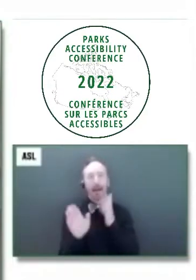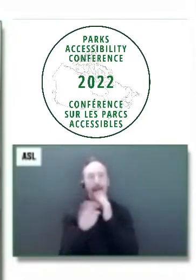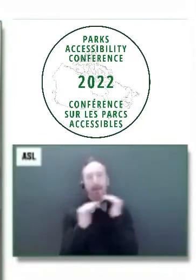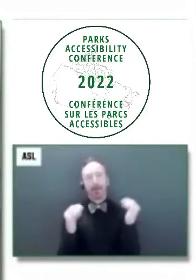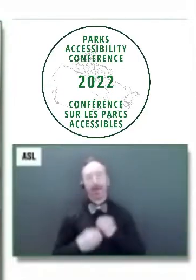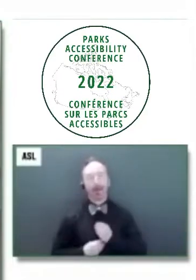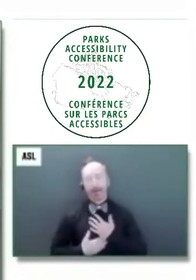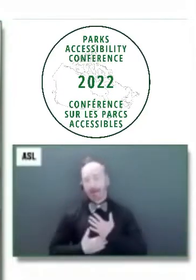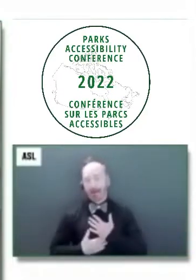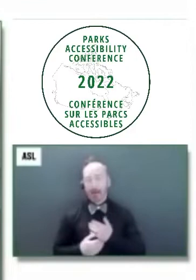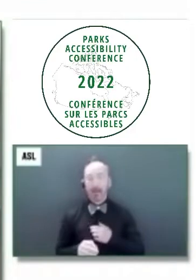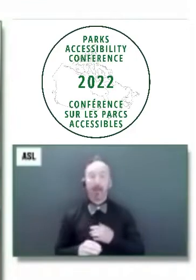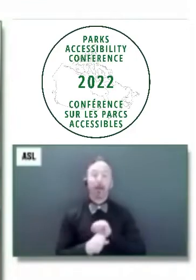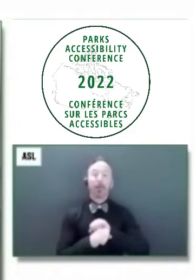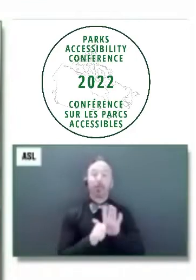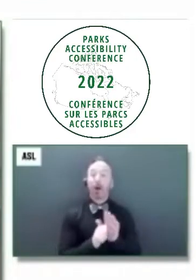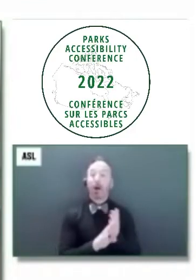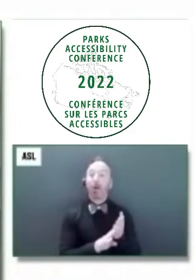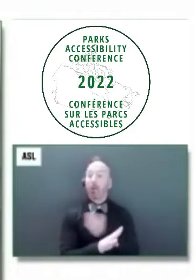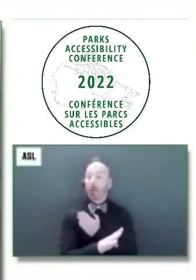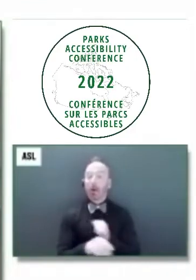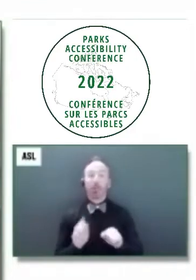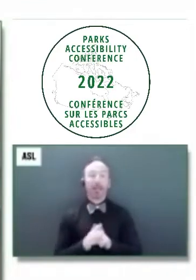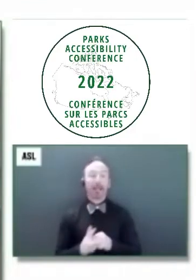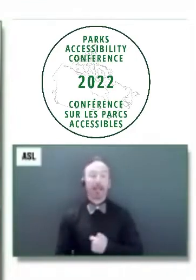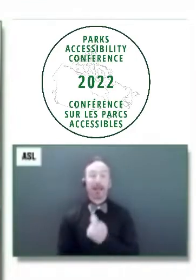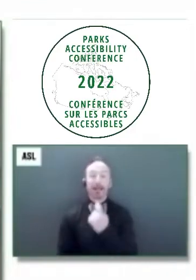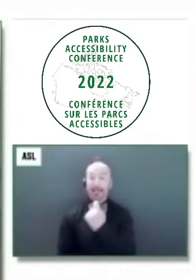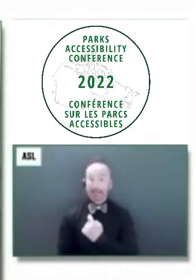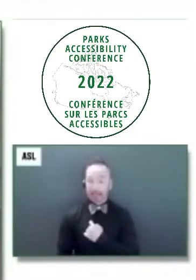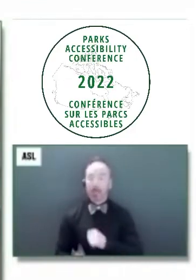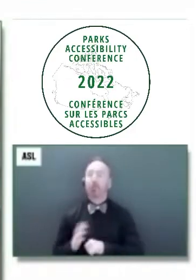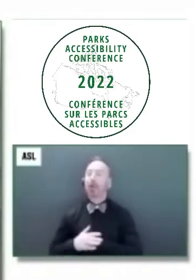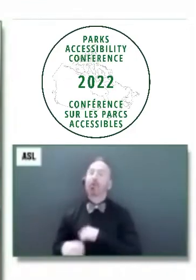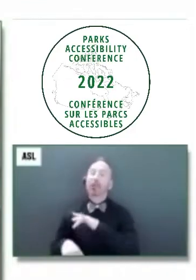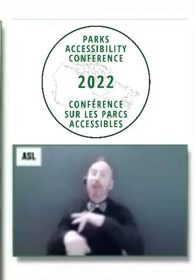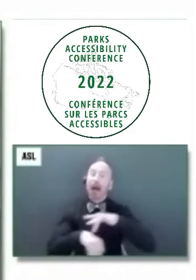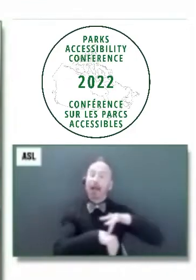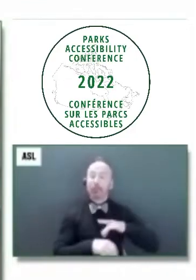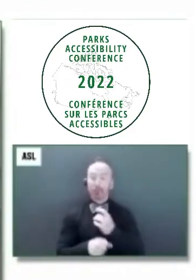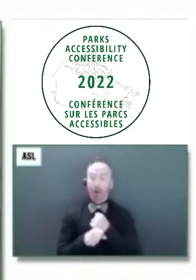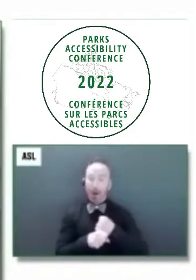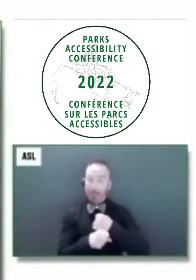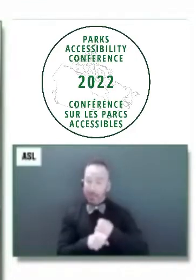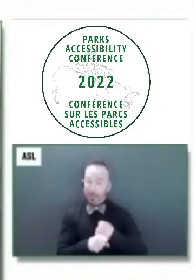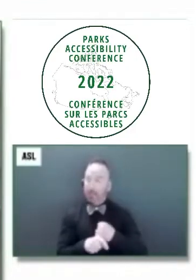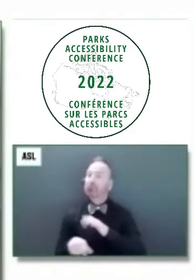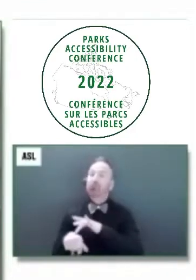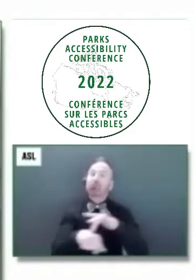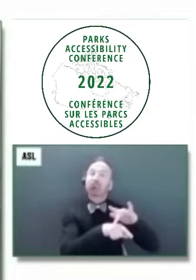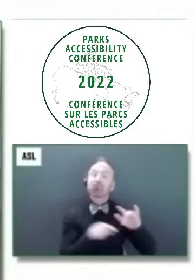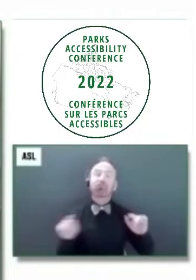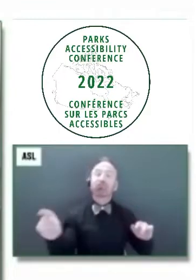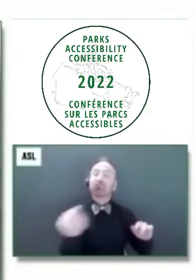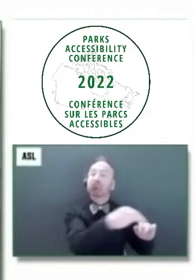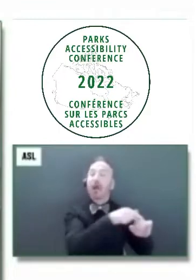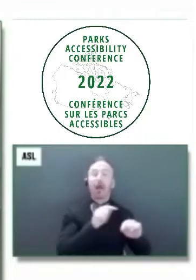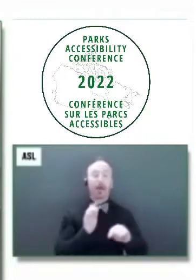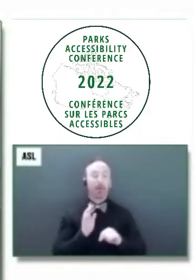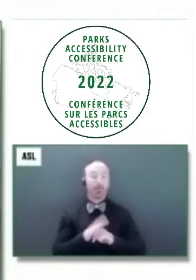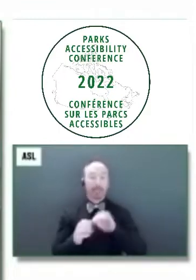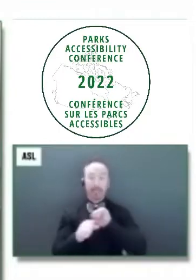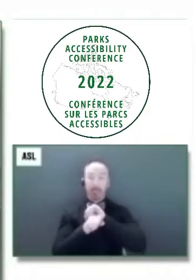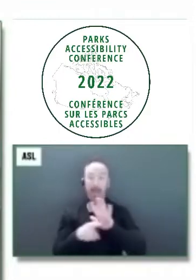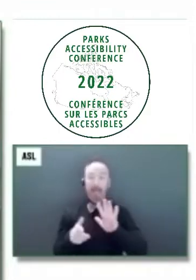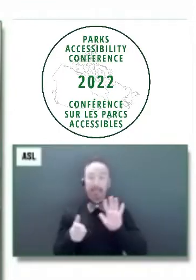visit a few favorite coffee places in Kingston where we live. Life has changed, of course, with the pandemic and will change more as I'm speaking